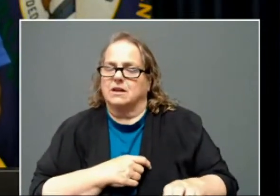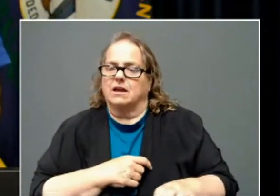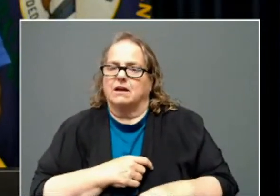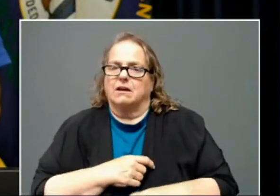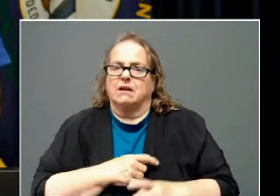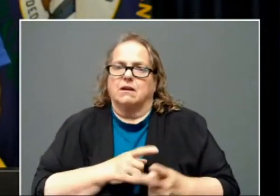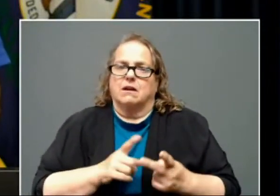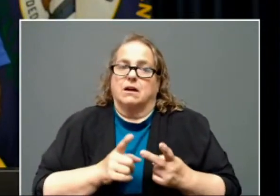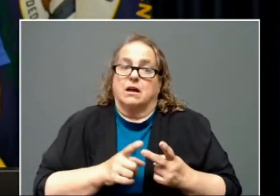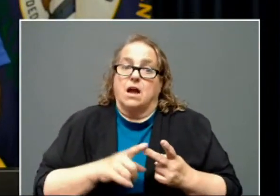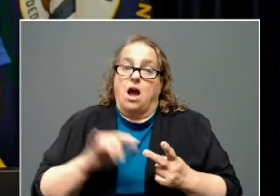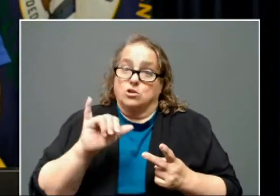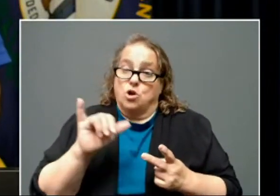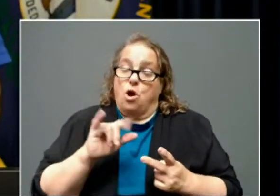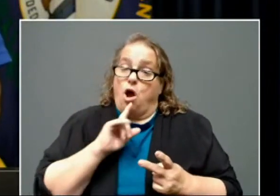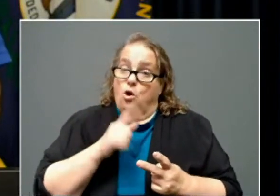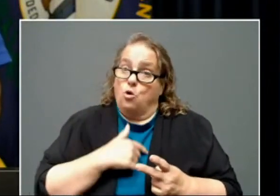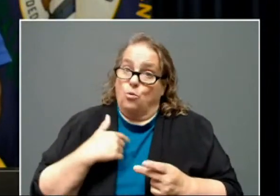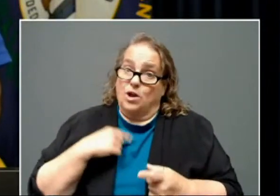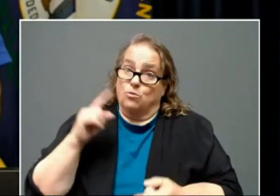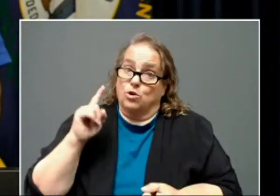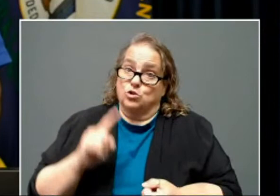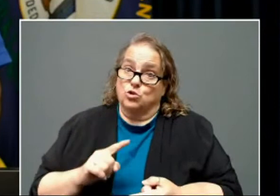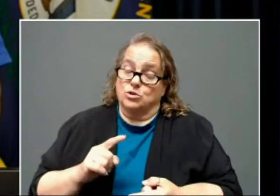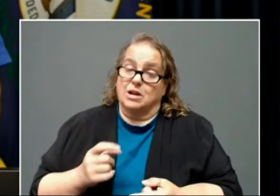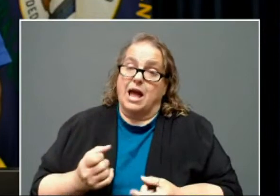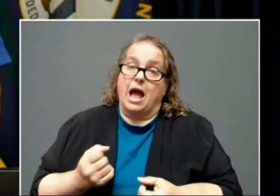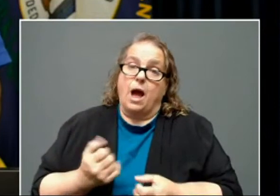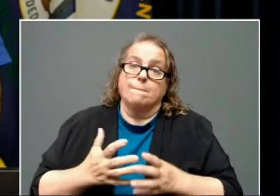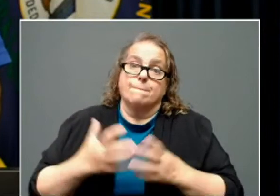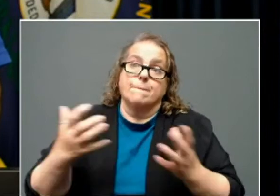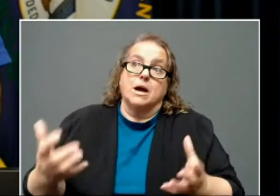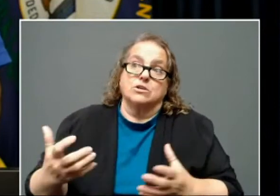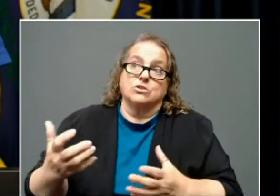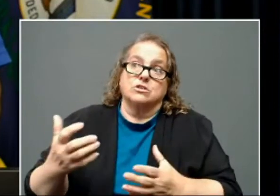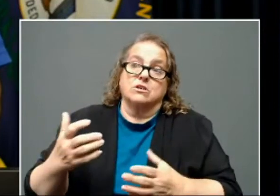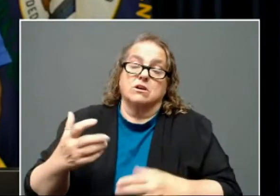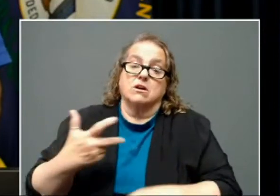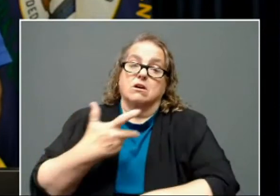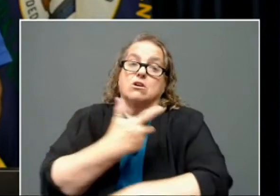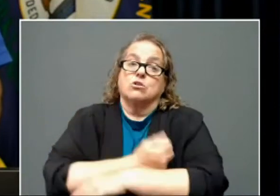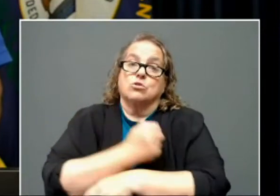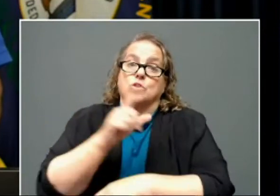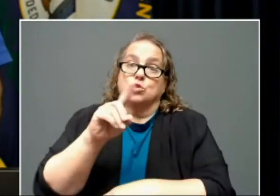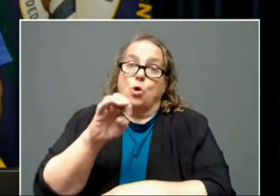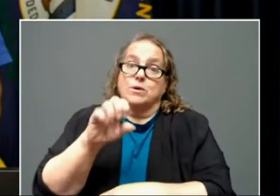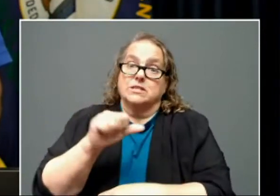reducing the amount of supply we're requesting as fewer people are getting vaccinated? Thank you so much.